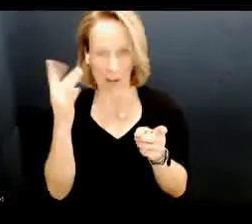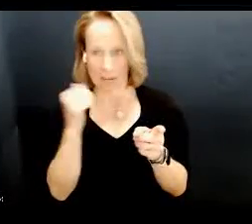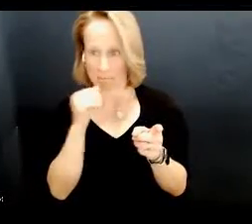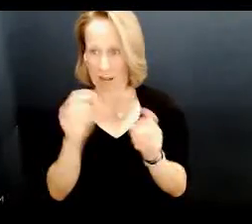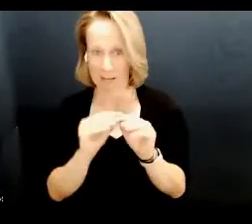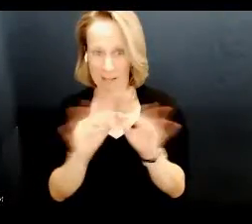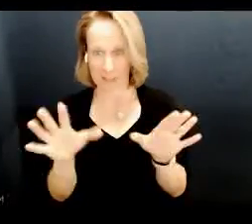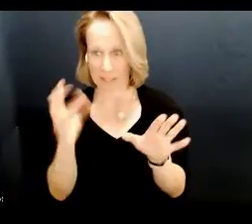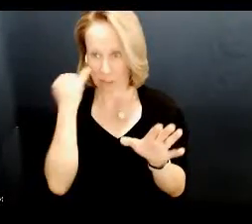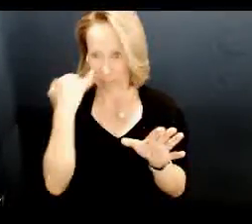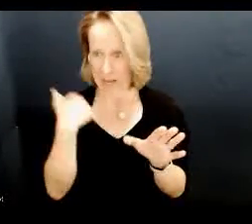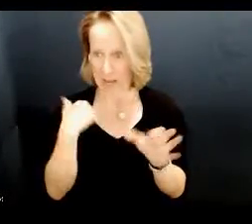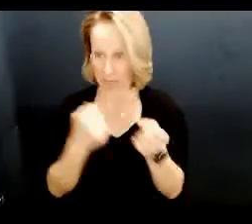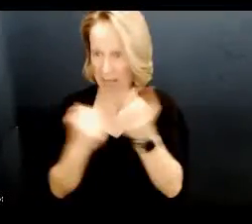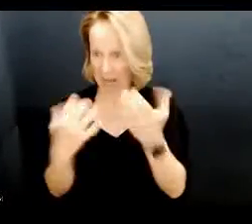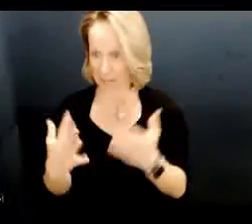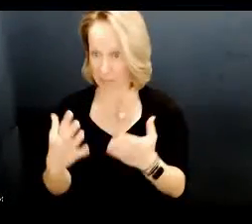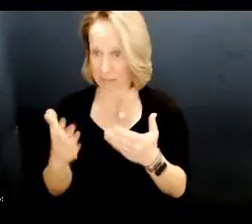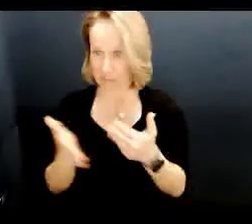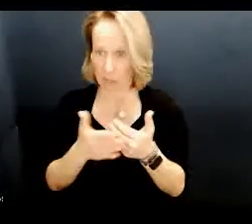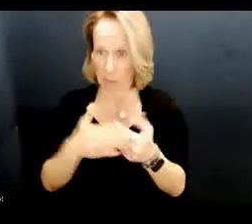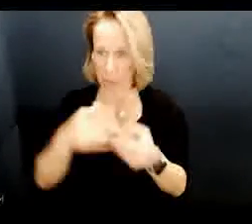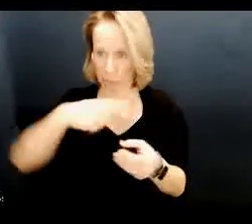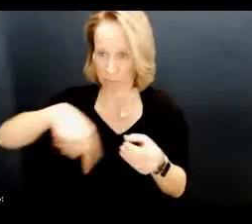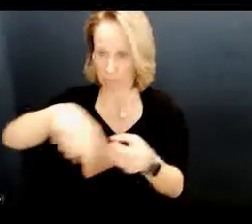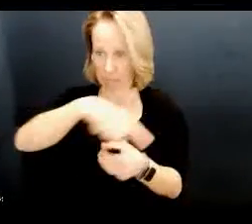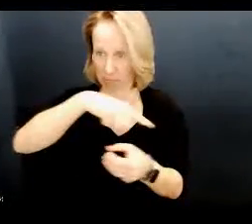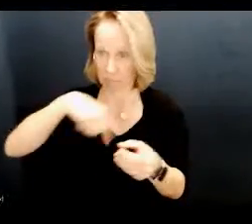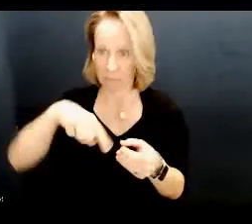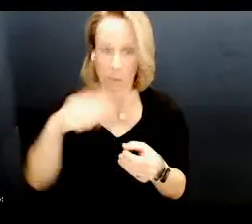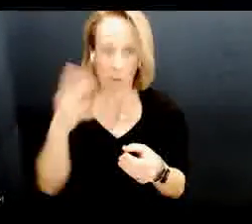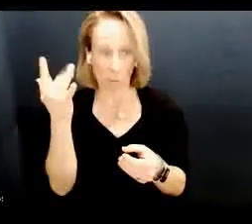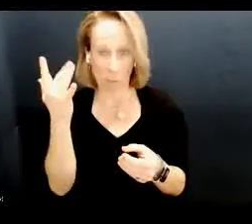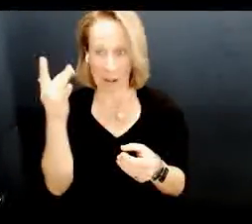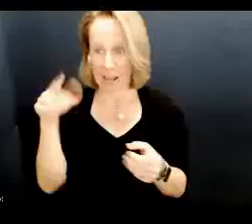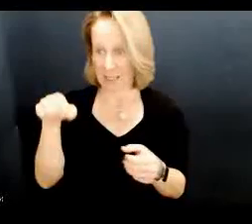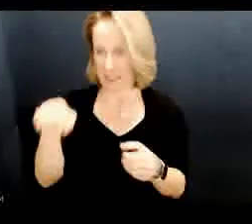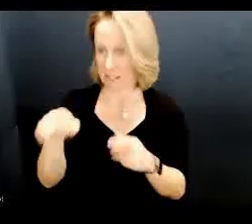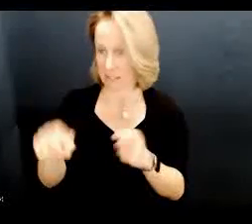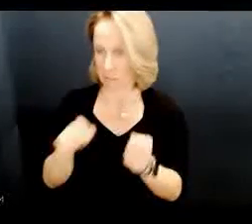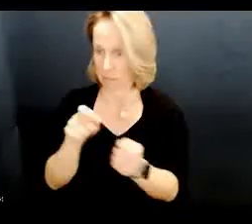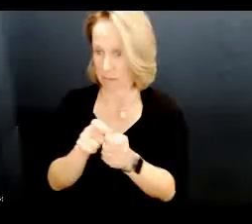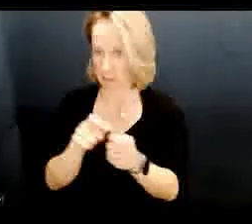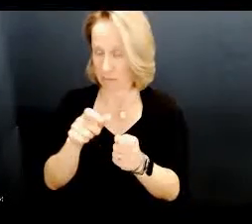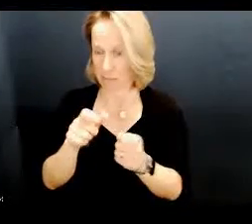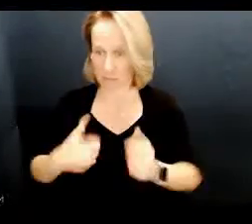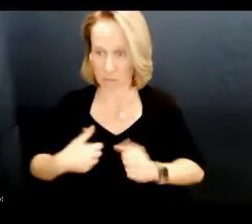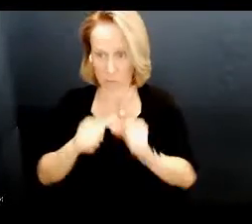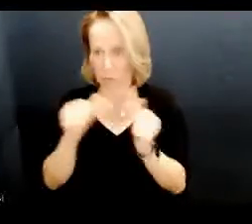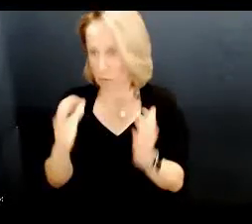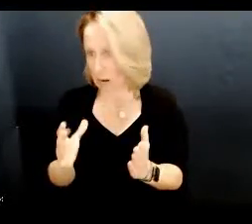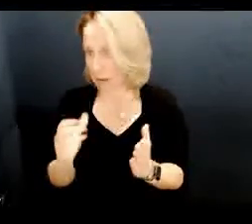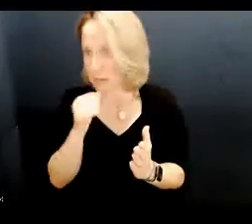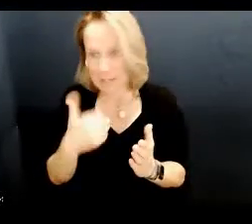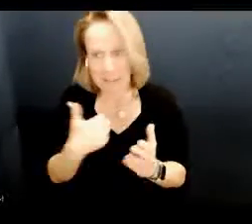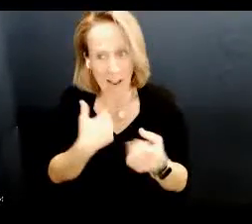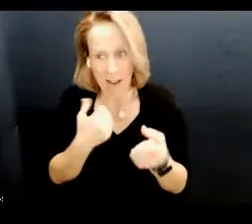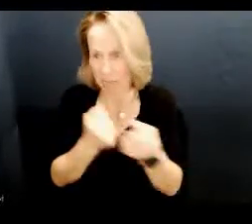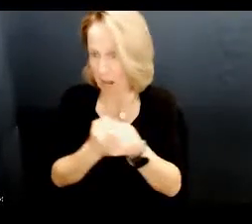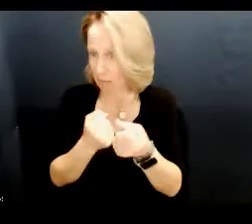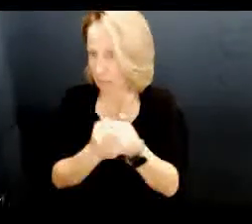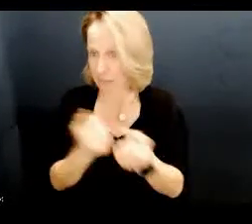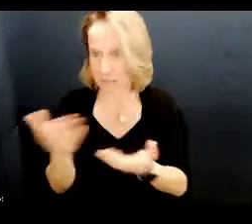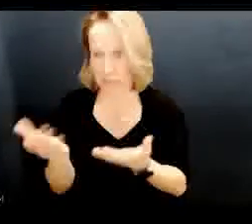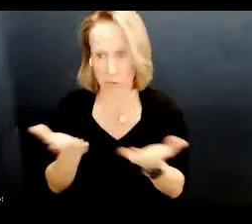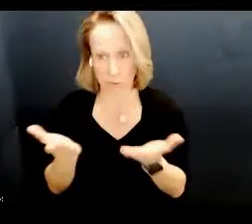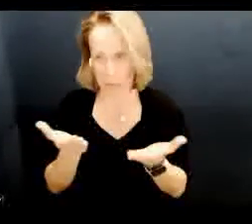community, right? Because this particular survivor didn't have any advocacy services offered to them